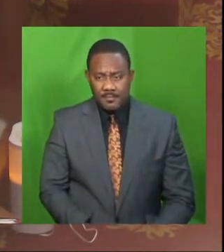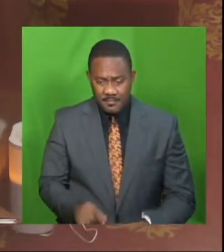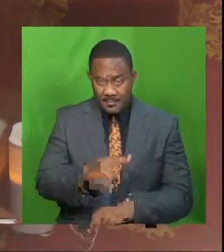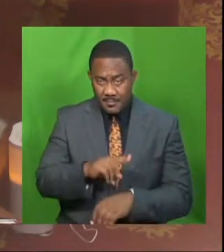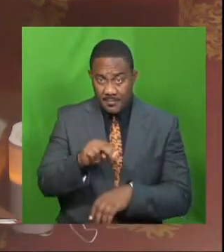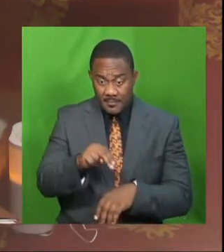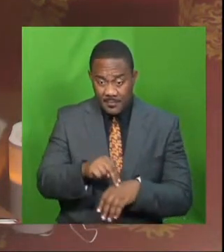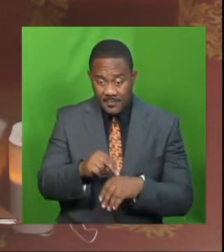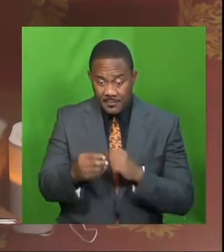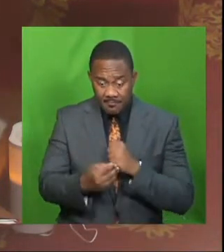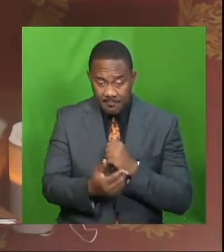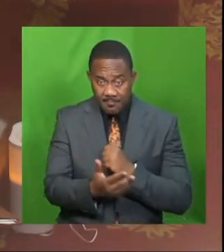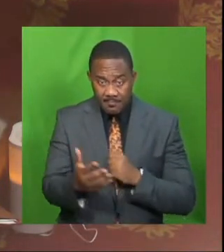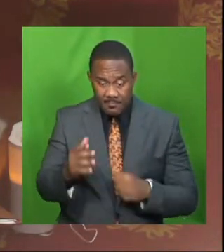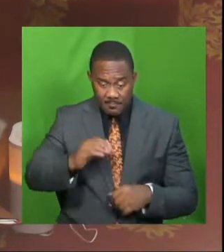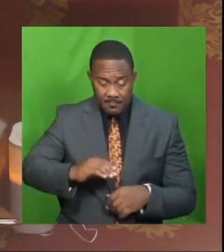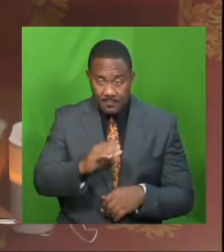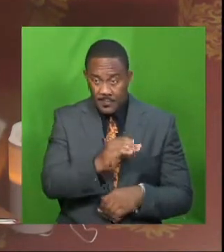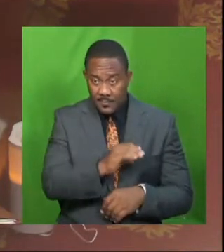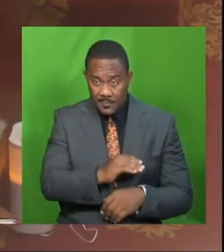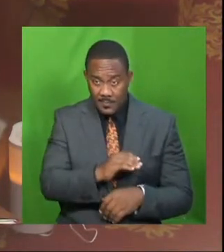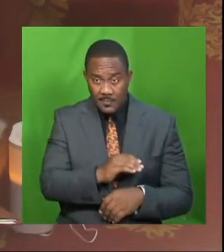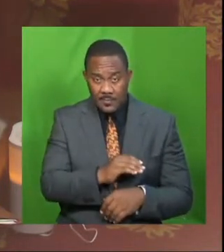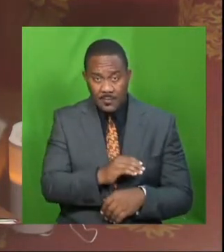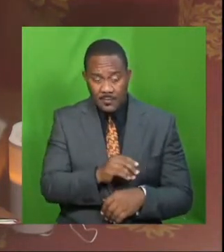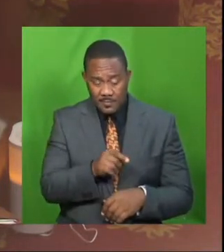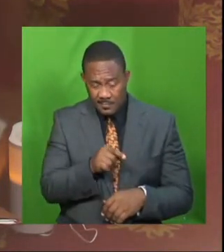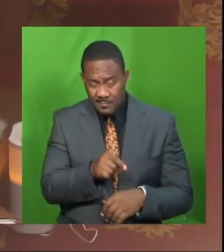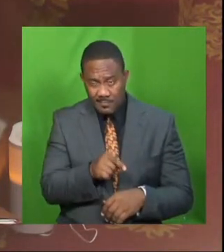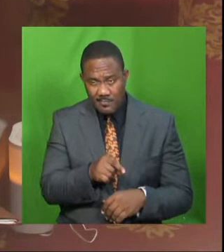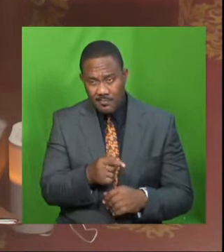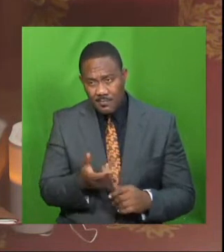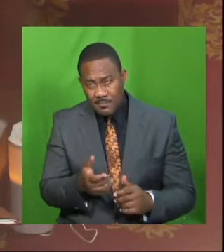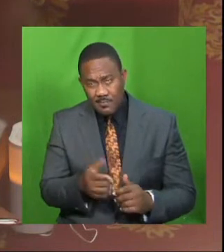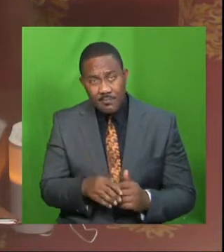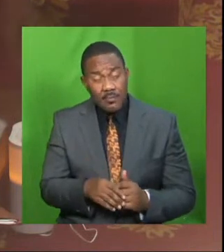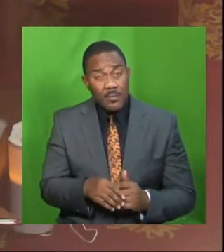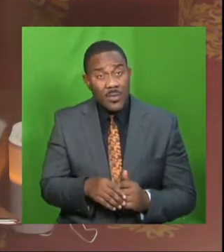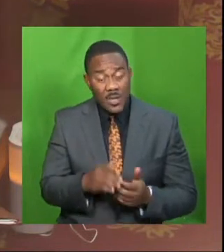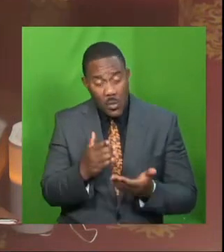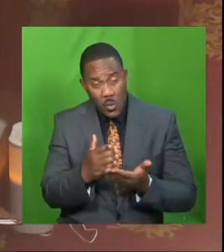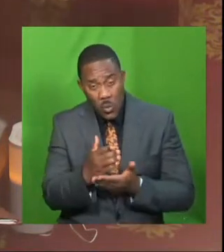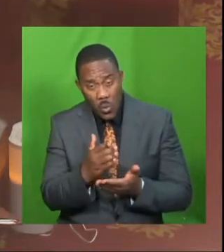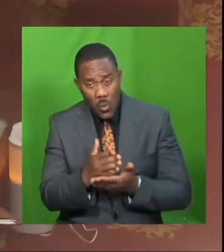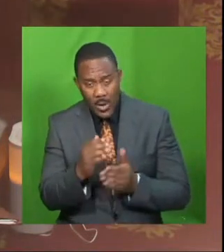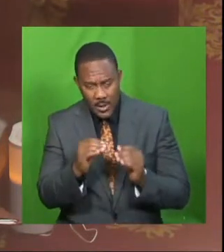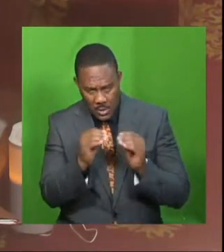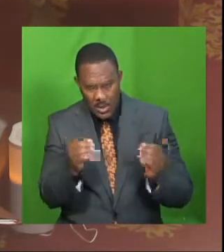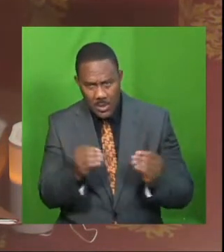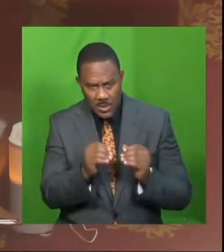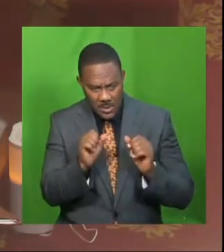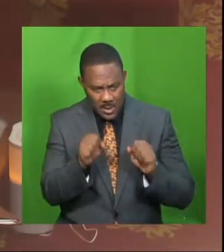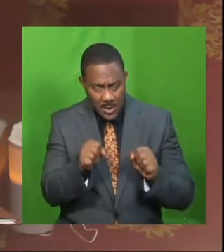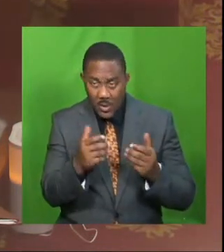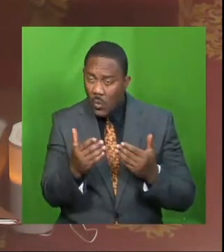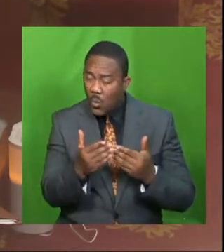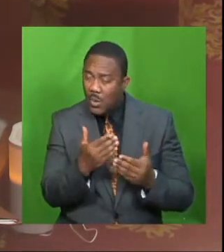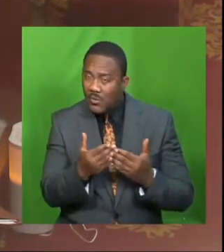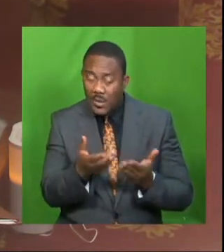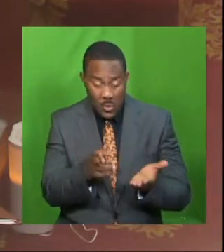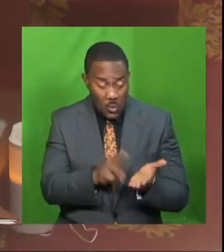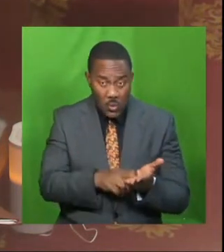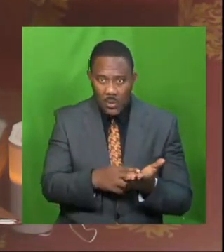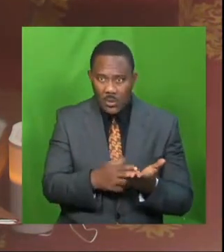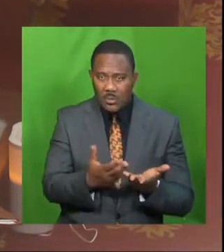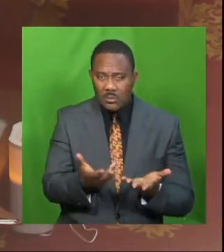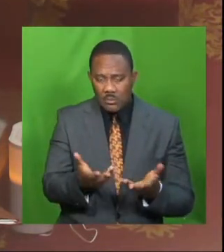with Article 1661, is in our estimating the appropriate body to do this. And through this mechanism, they will have the opportunity to prepare